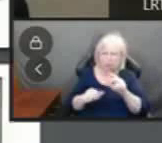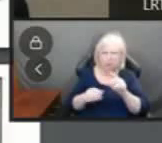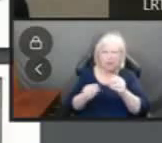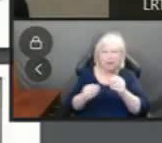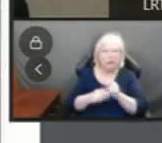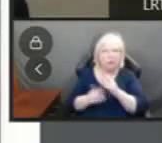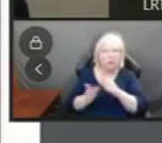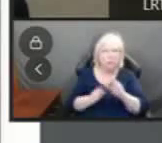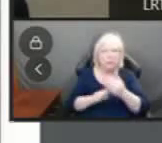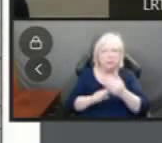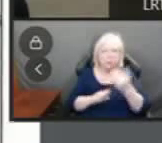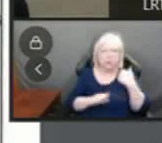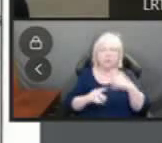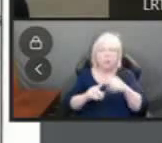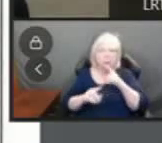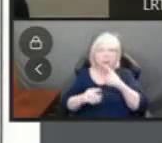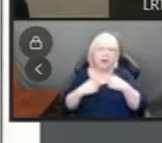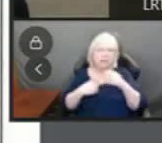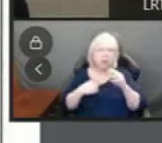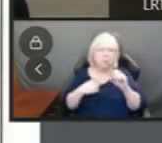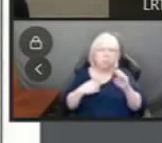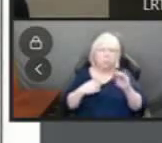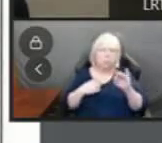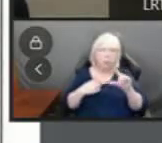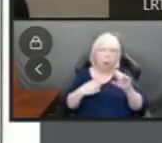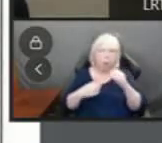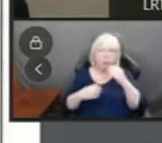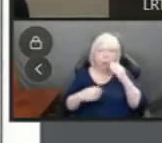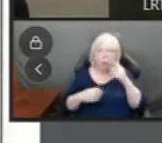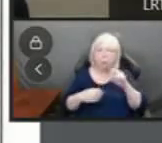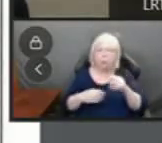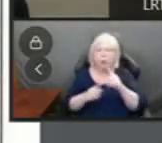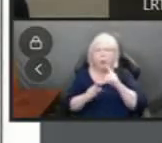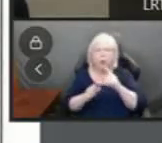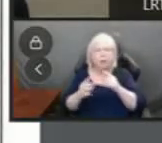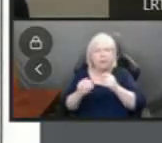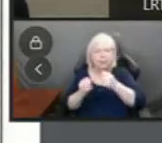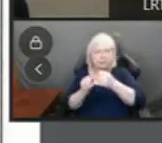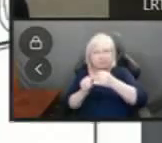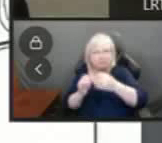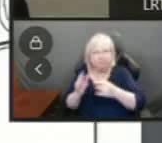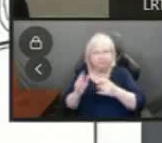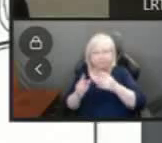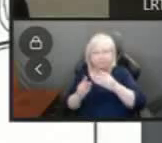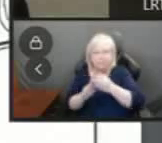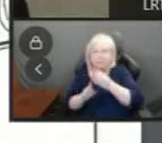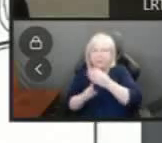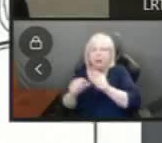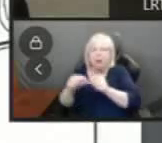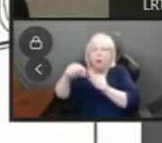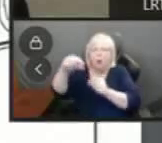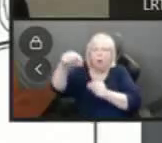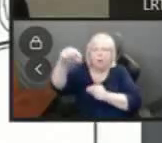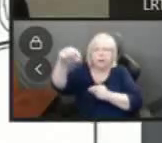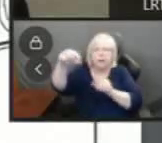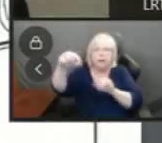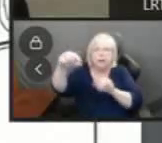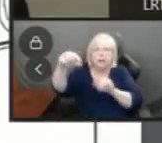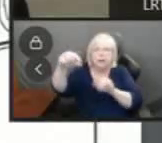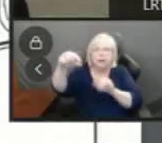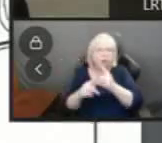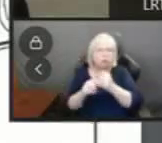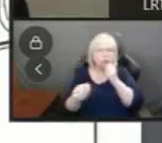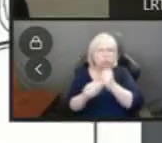park. There's a mobile home park just on you the can other see it. side of this long building, which is a trucking terminal, I